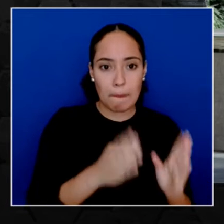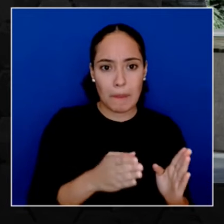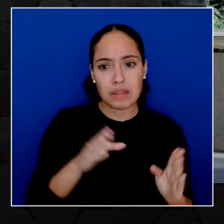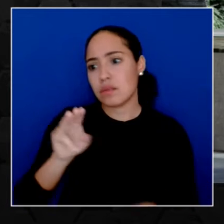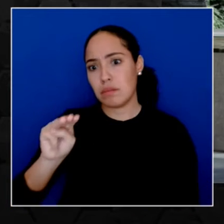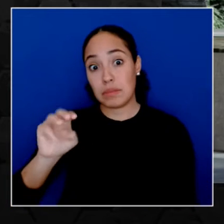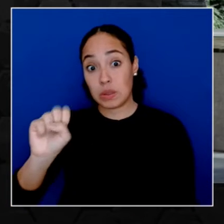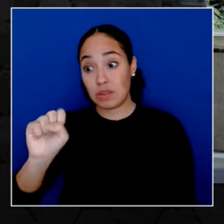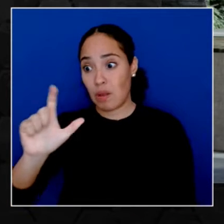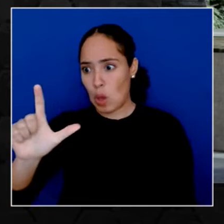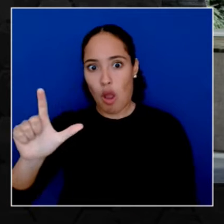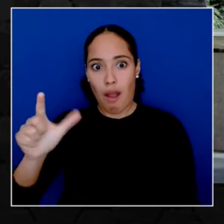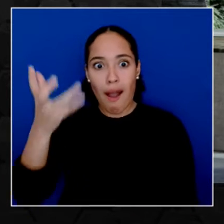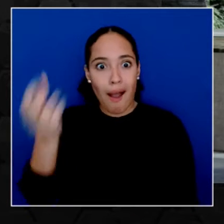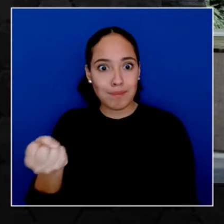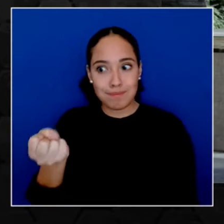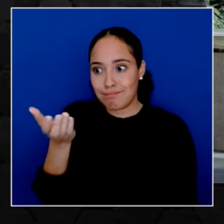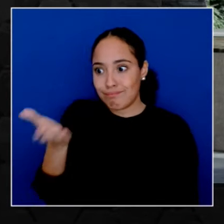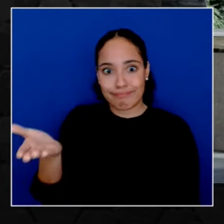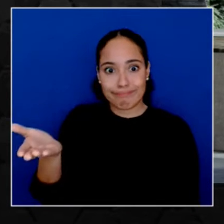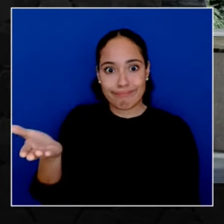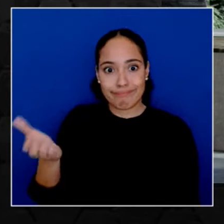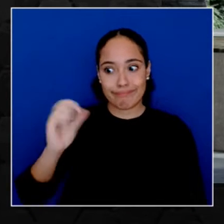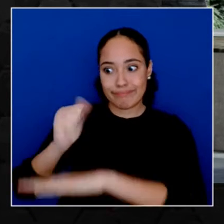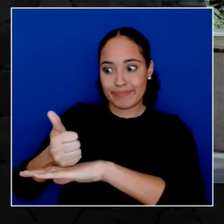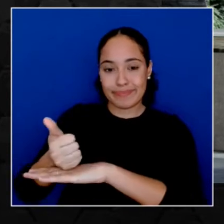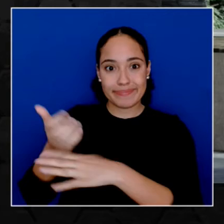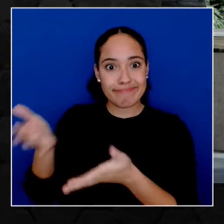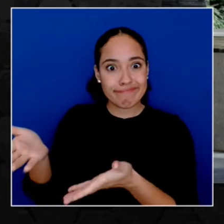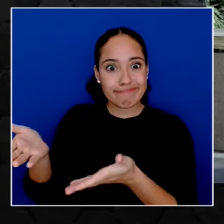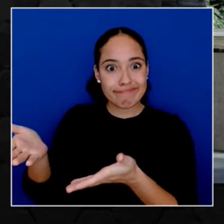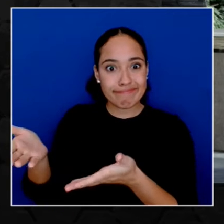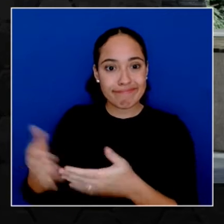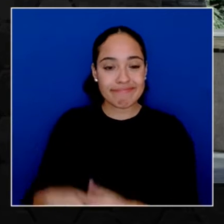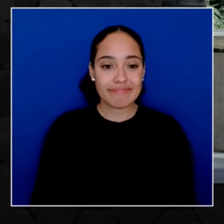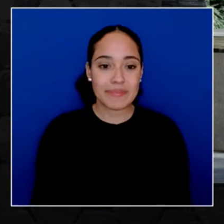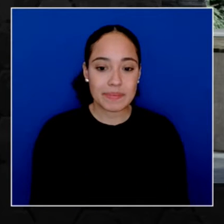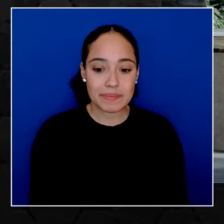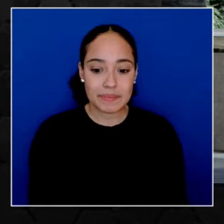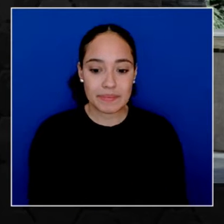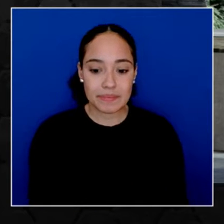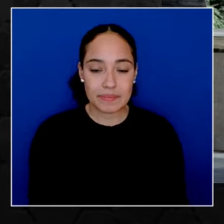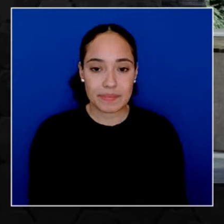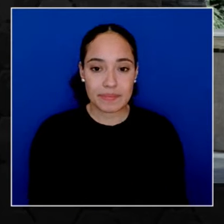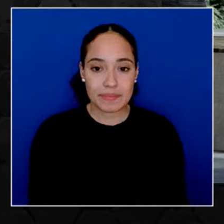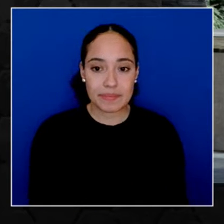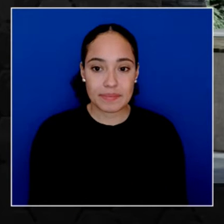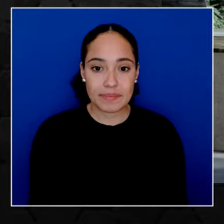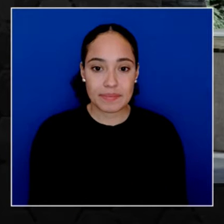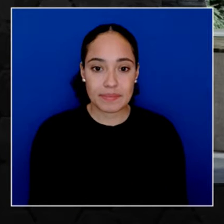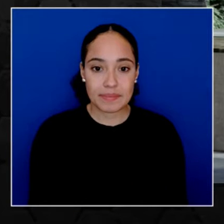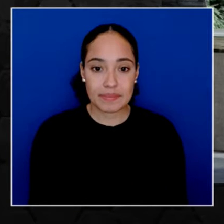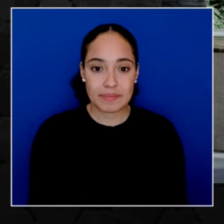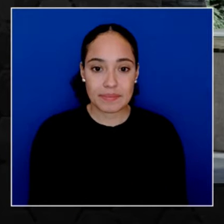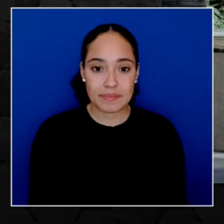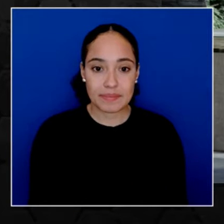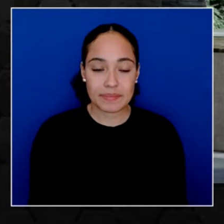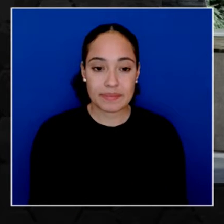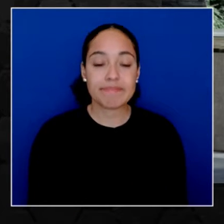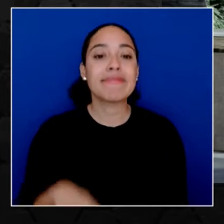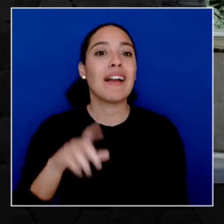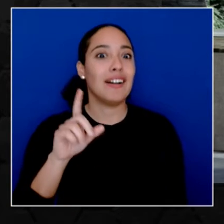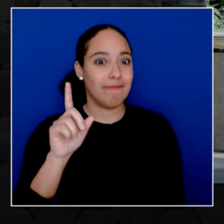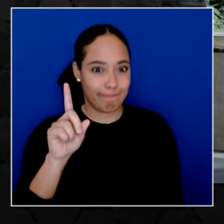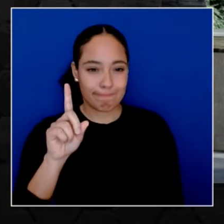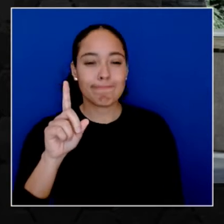Great. Go ahead. I couldn't agree more with the points